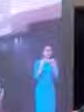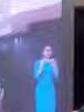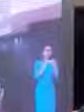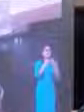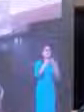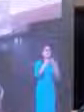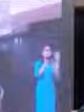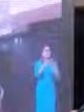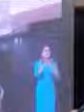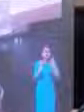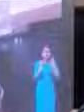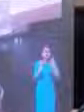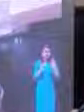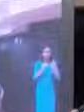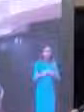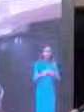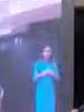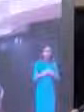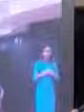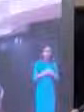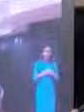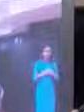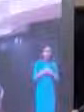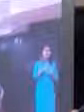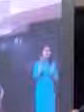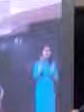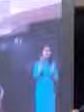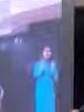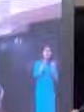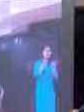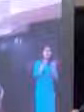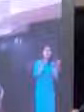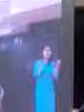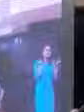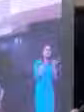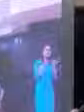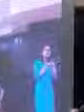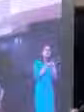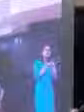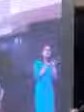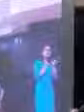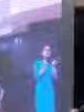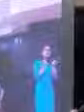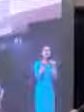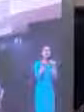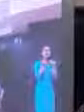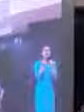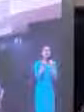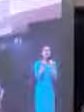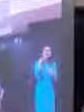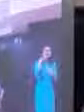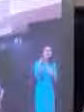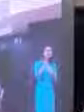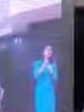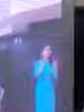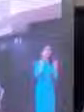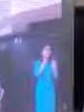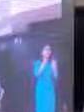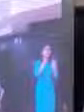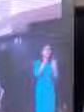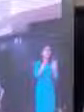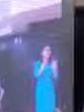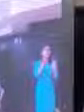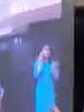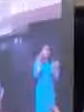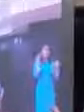and I would sit and argue. But your point is the symbol is the important point. It was considered,